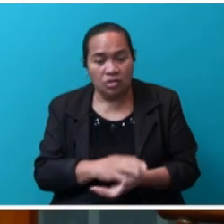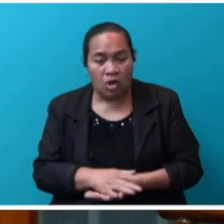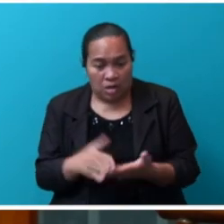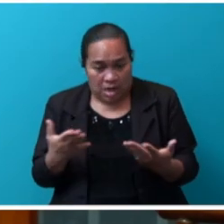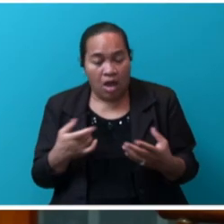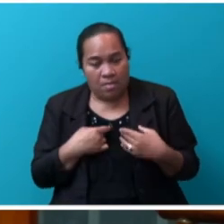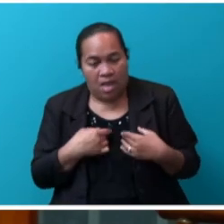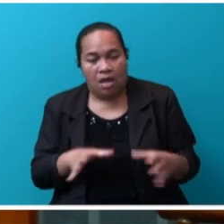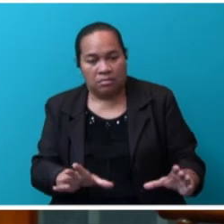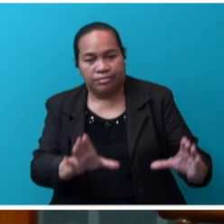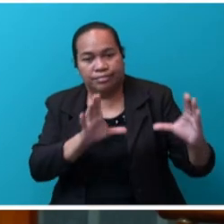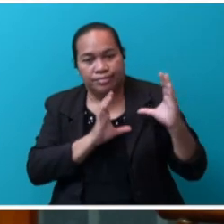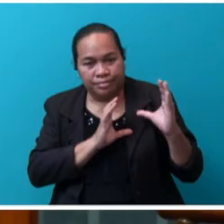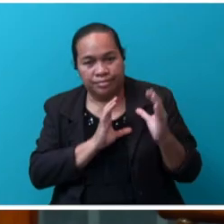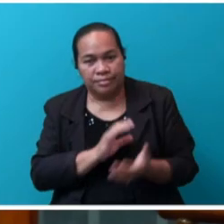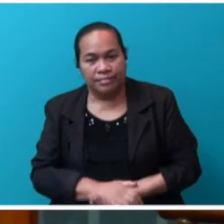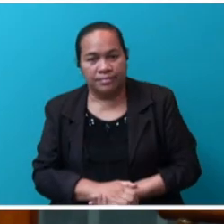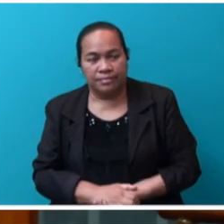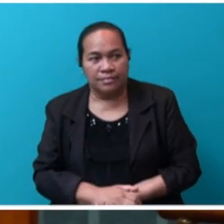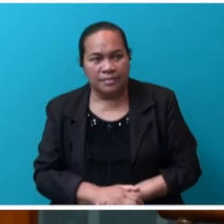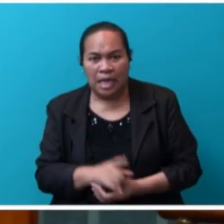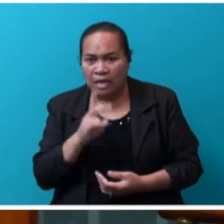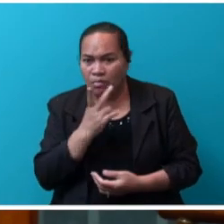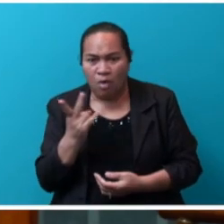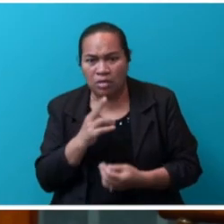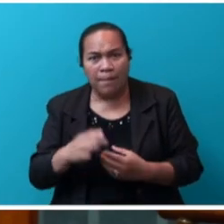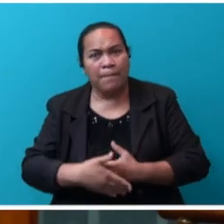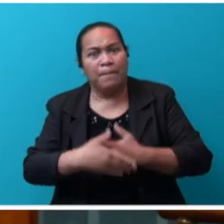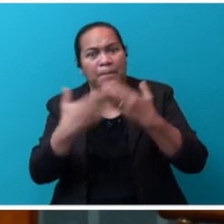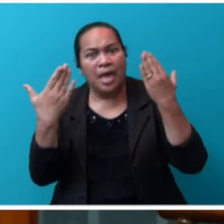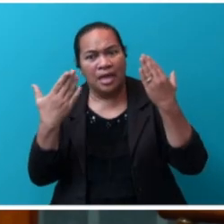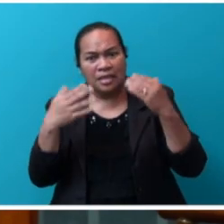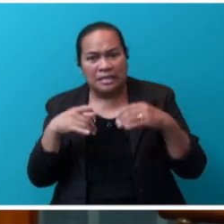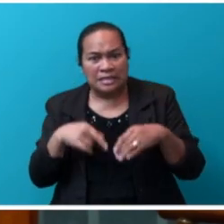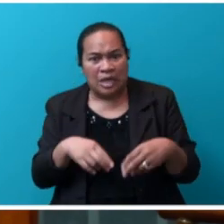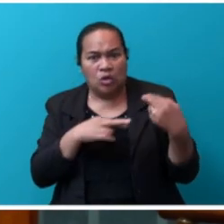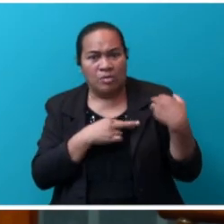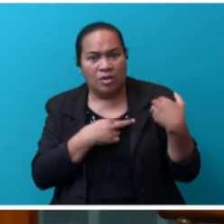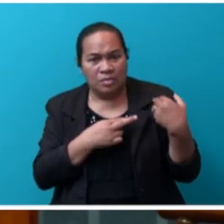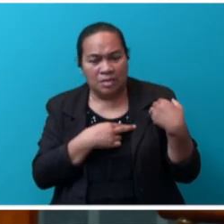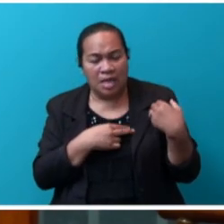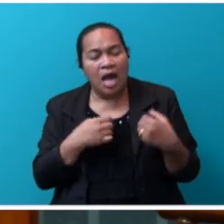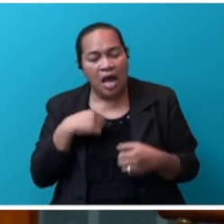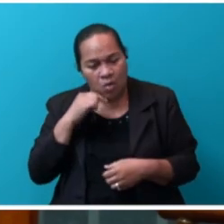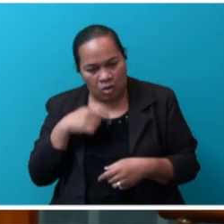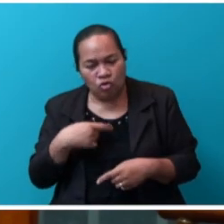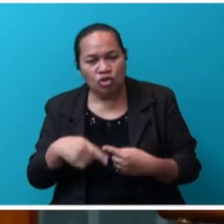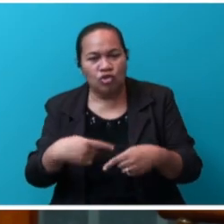taking over. And those are two big shoes to fill. I will continue from